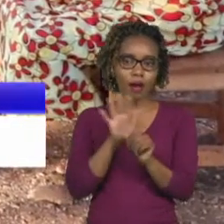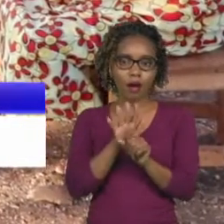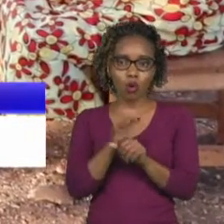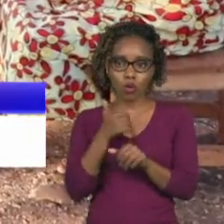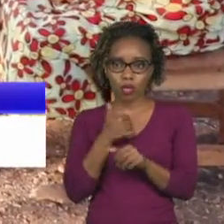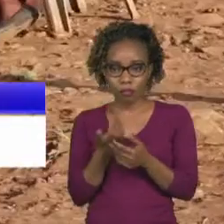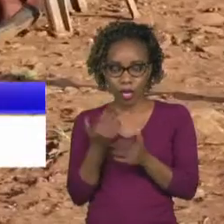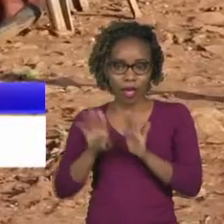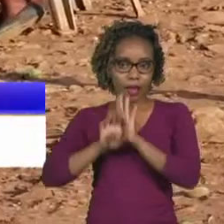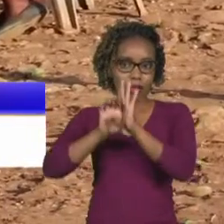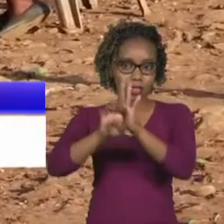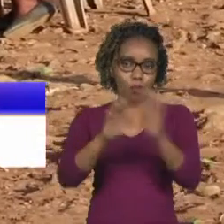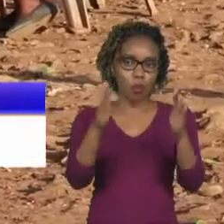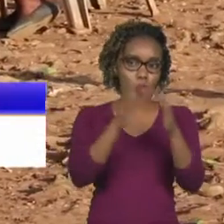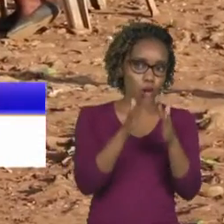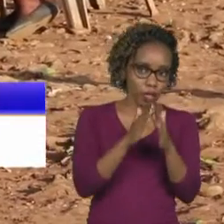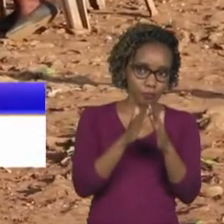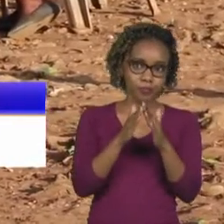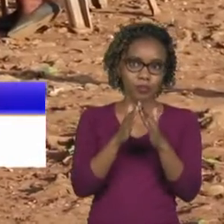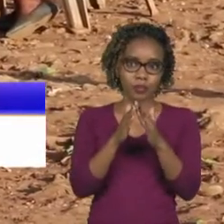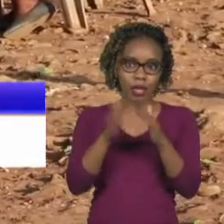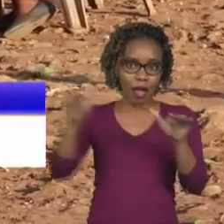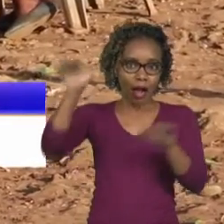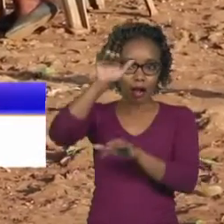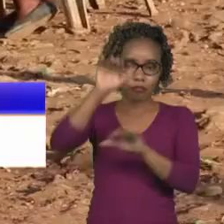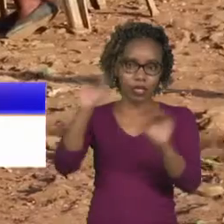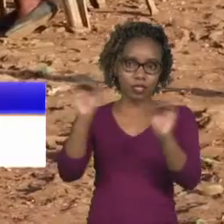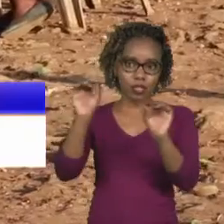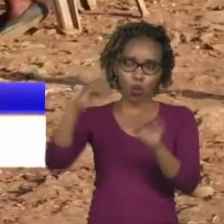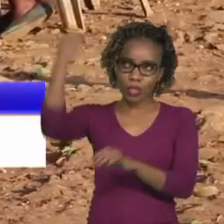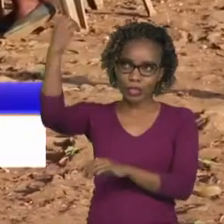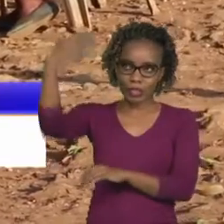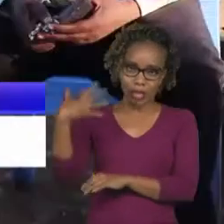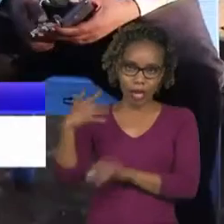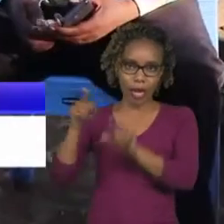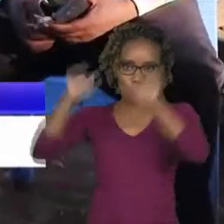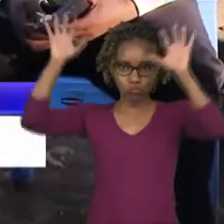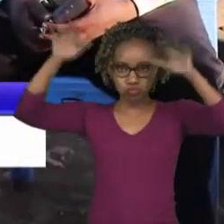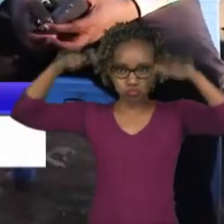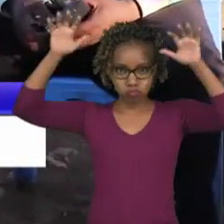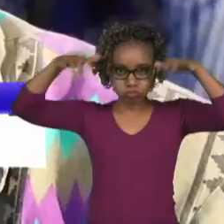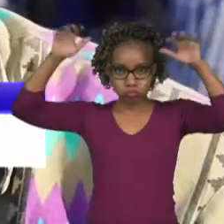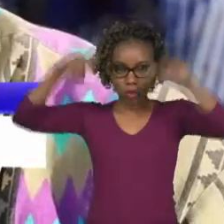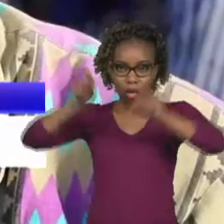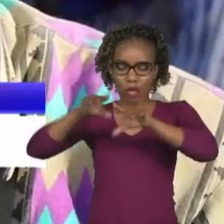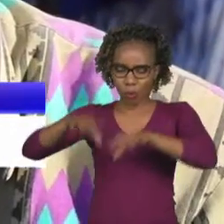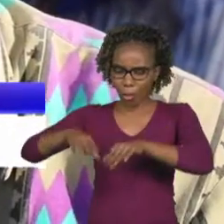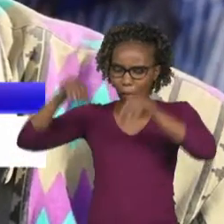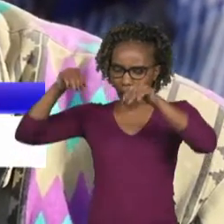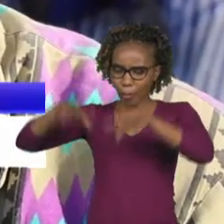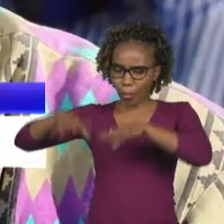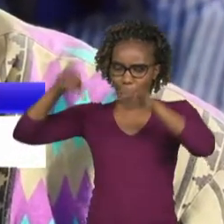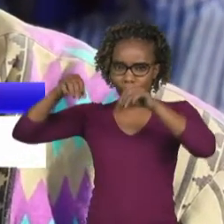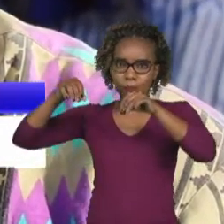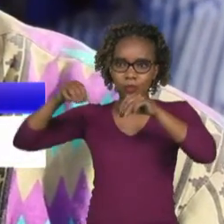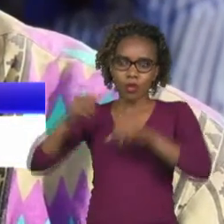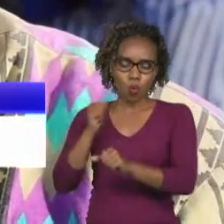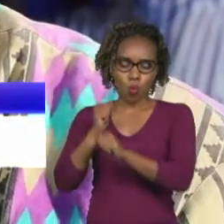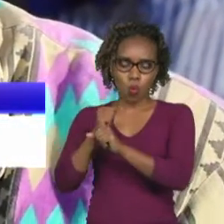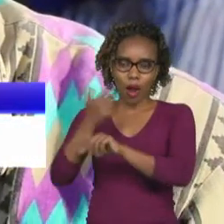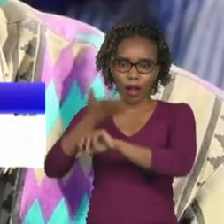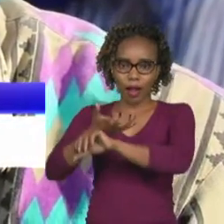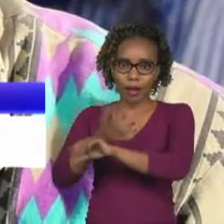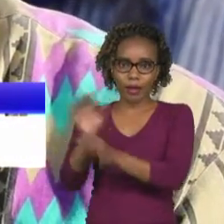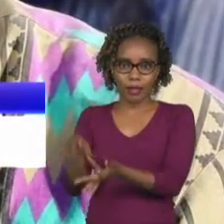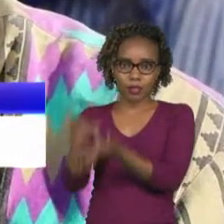inadequate toilets, lack of shades to cover them, from hot sun and heavy rains, and the muddy market ground make their work difficult,